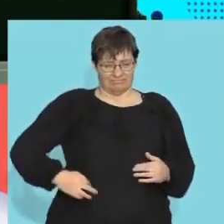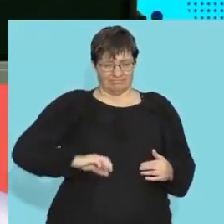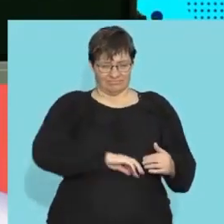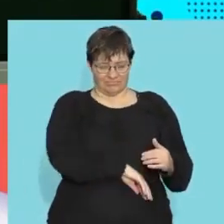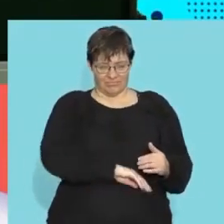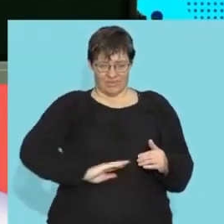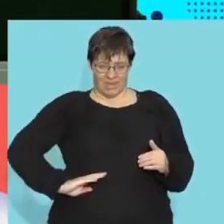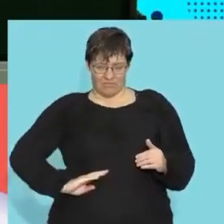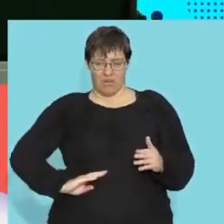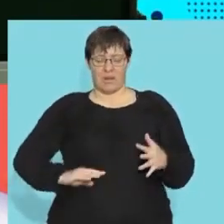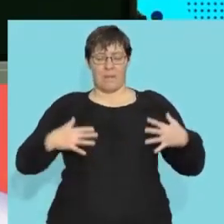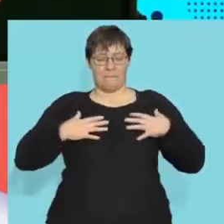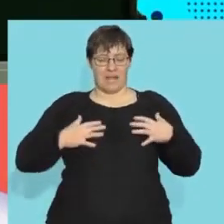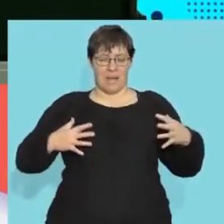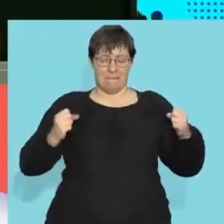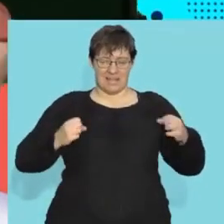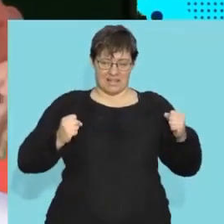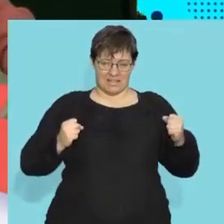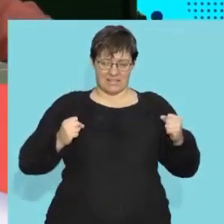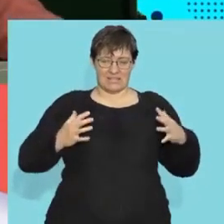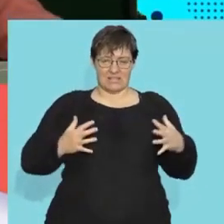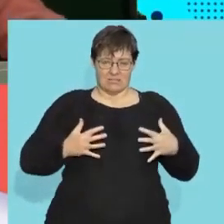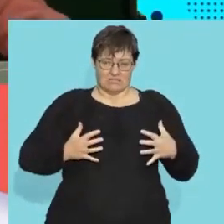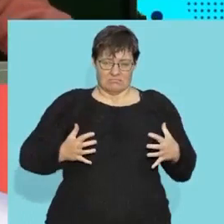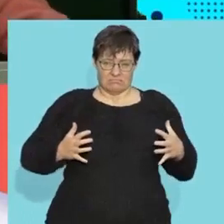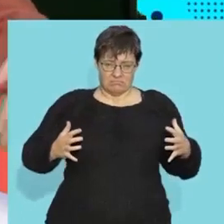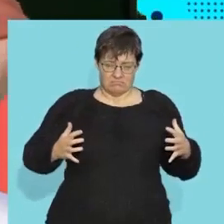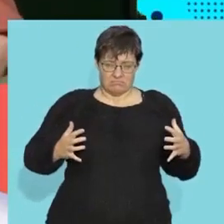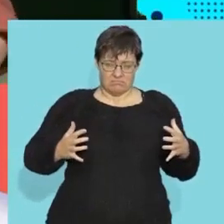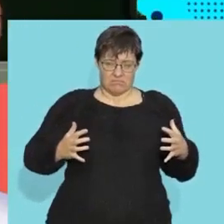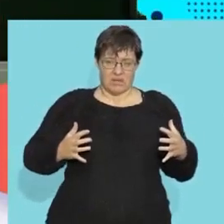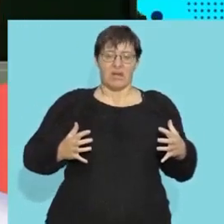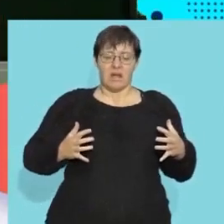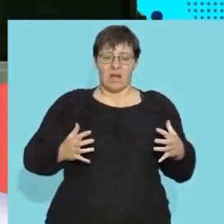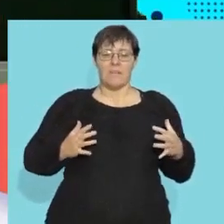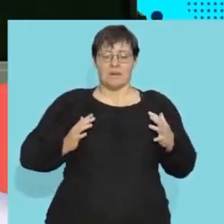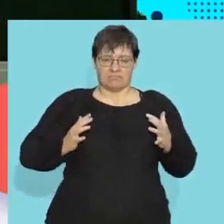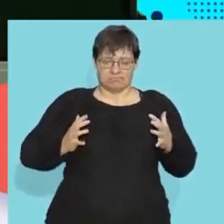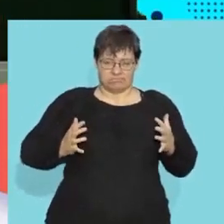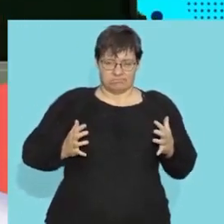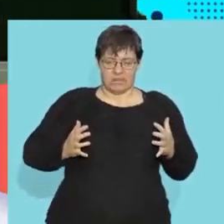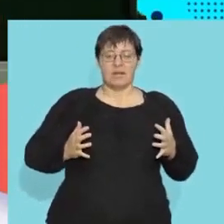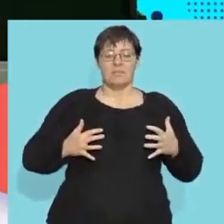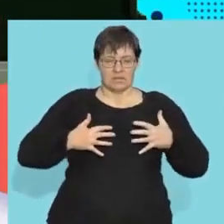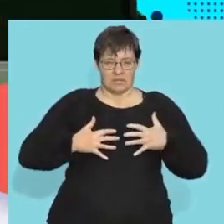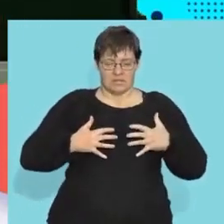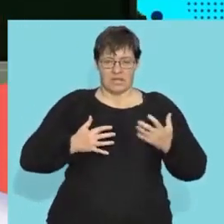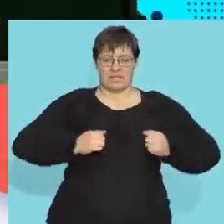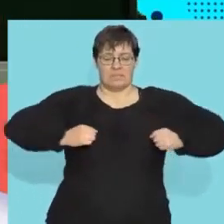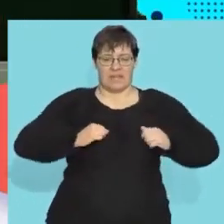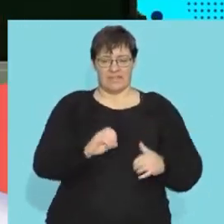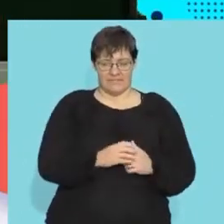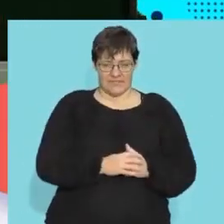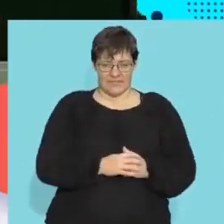the muscles that moved down, and our intercostal muscles that moved out with our rib cage so that we could make the